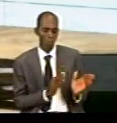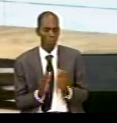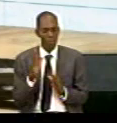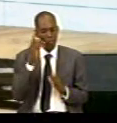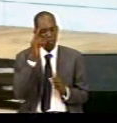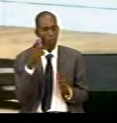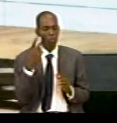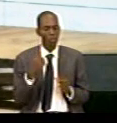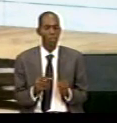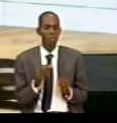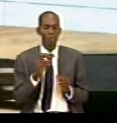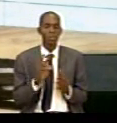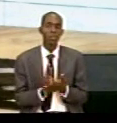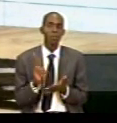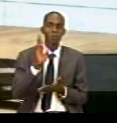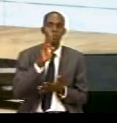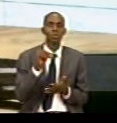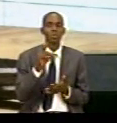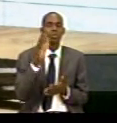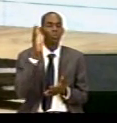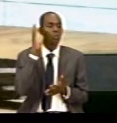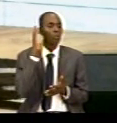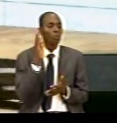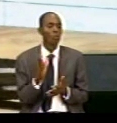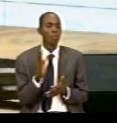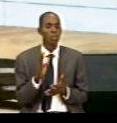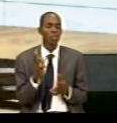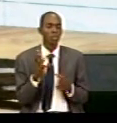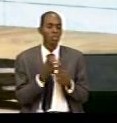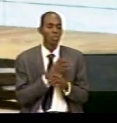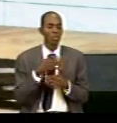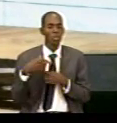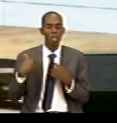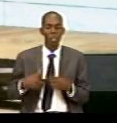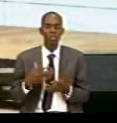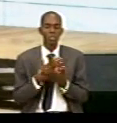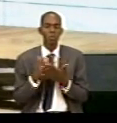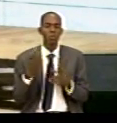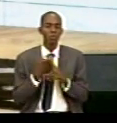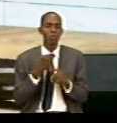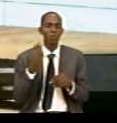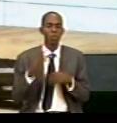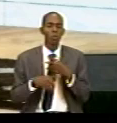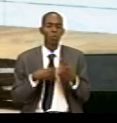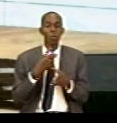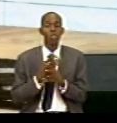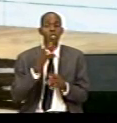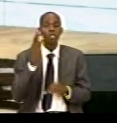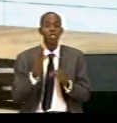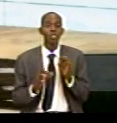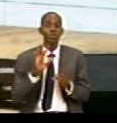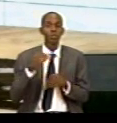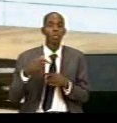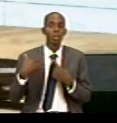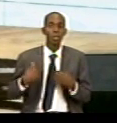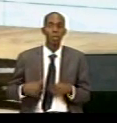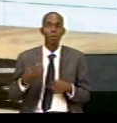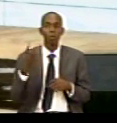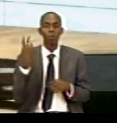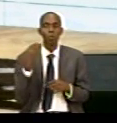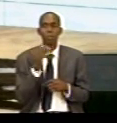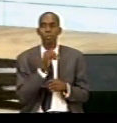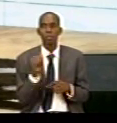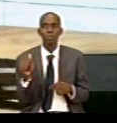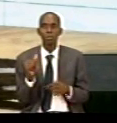withdraw, you'll take your heart away from the world. If your heart was in finance, your heart was